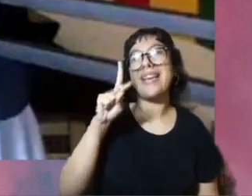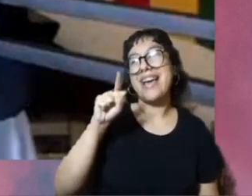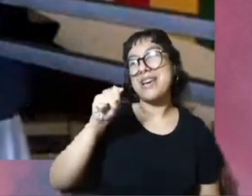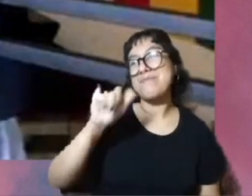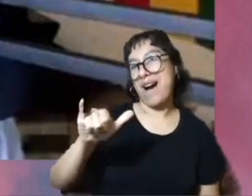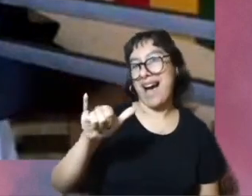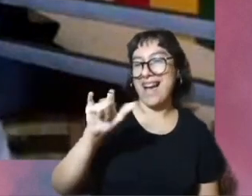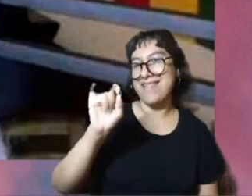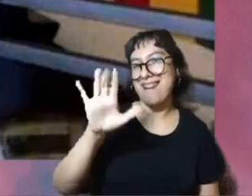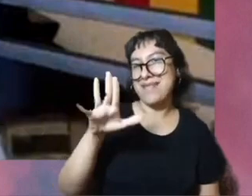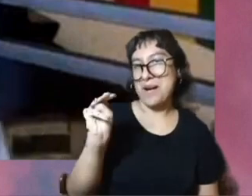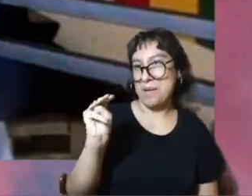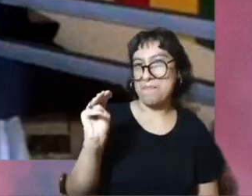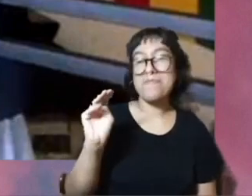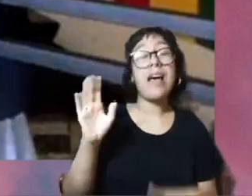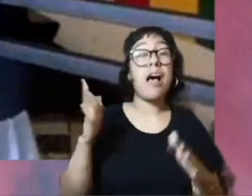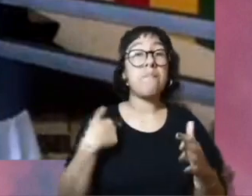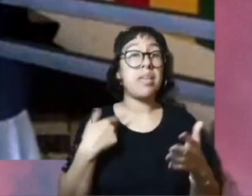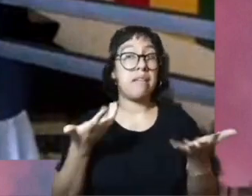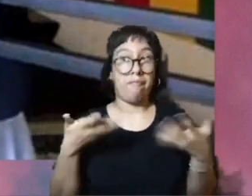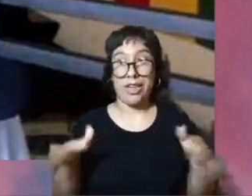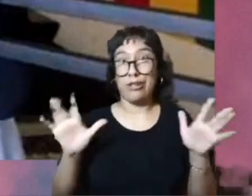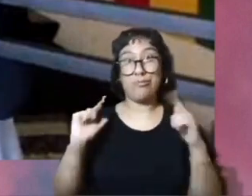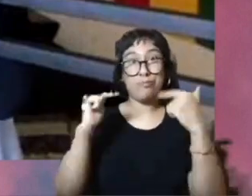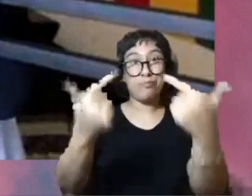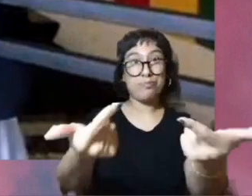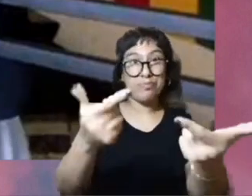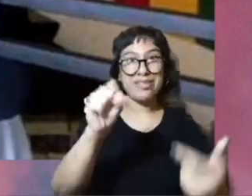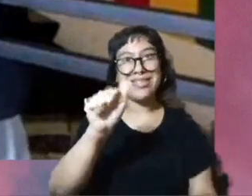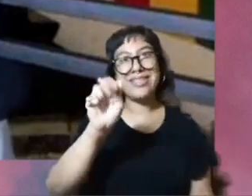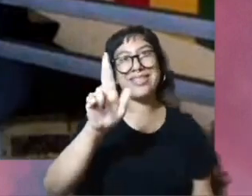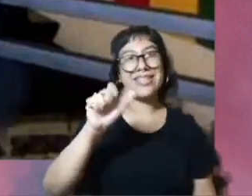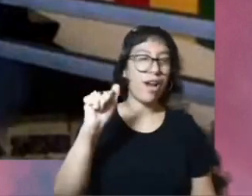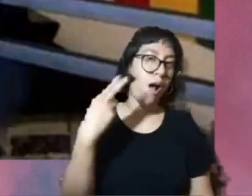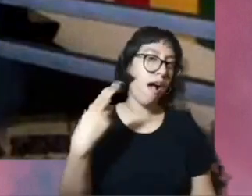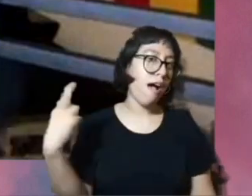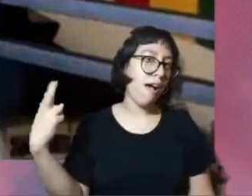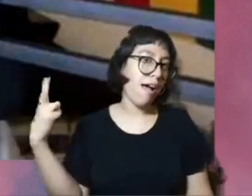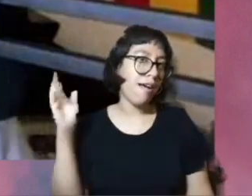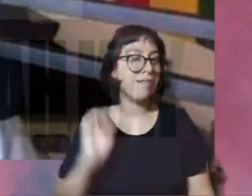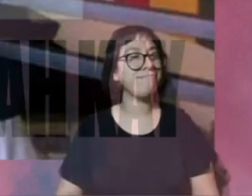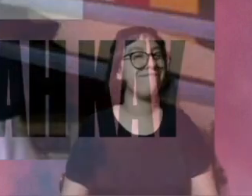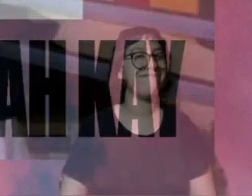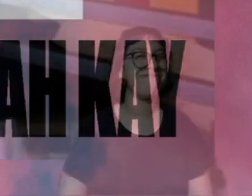SARAHKAY. So I'm gonna get on out of the way and pass this here mic on over to Sarah. Should I be like, ooh,